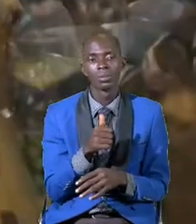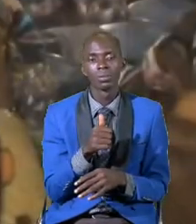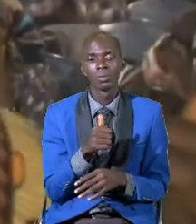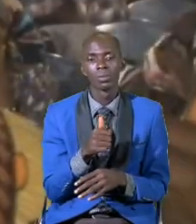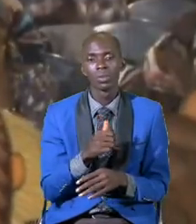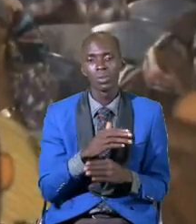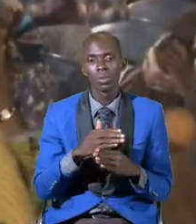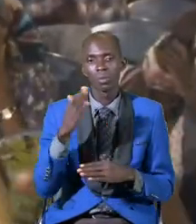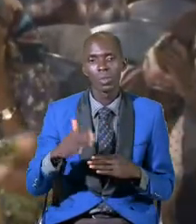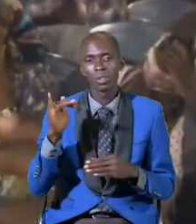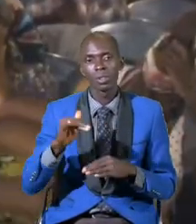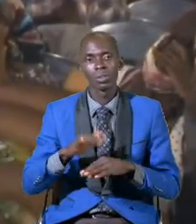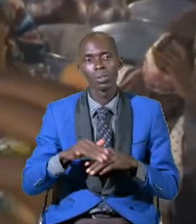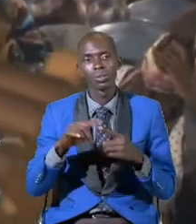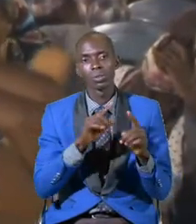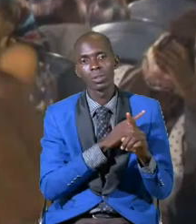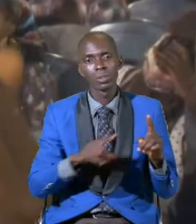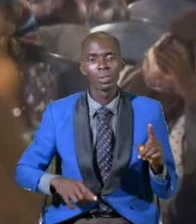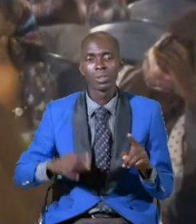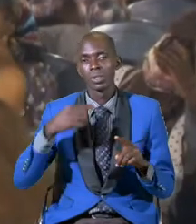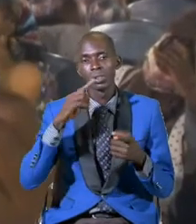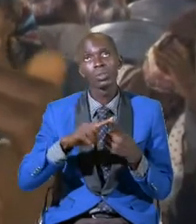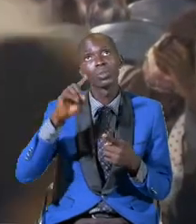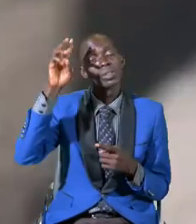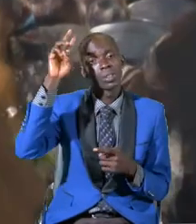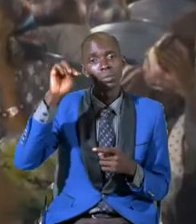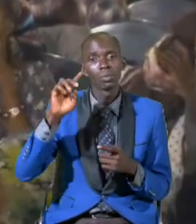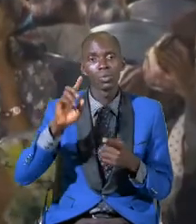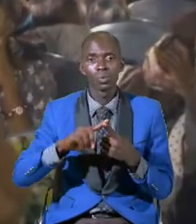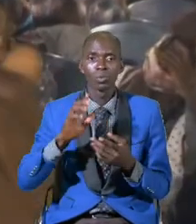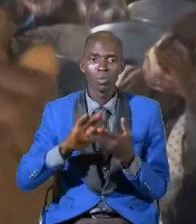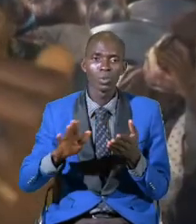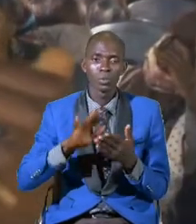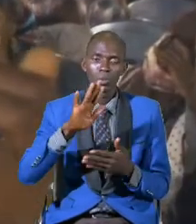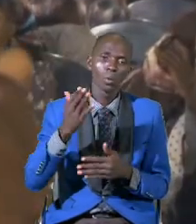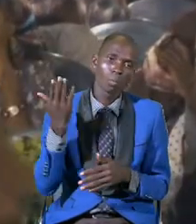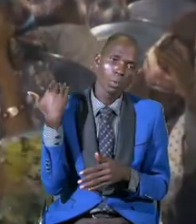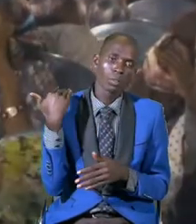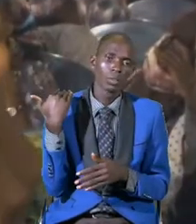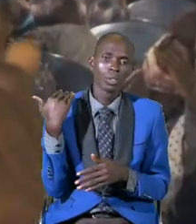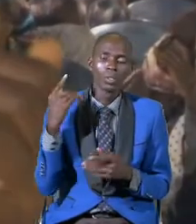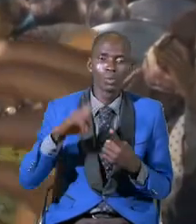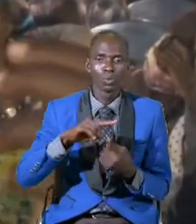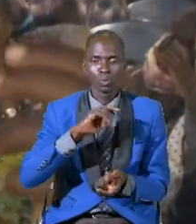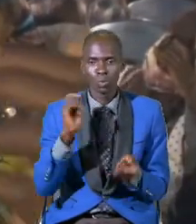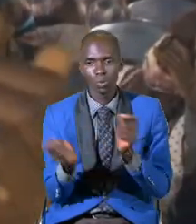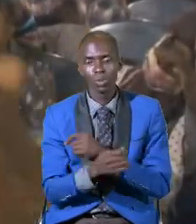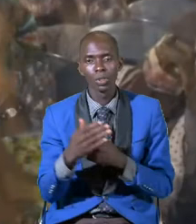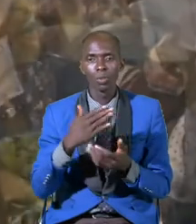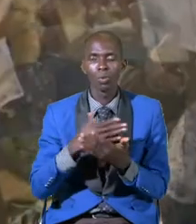the Lord. Tell him to forgive your past. Tell him you turn away from the